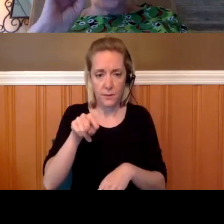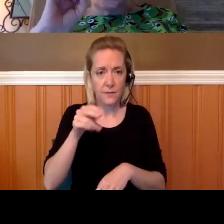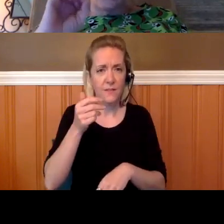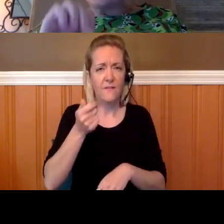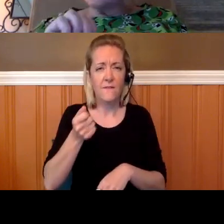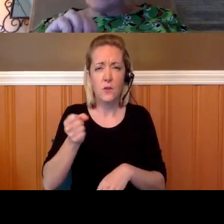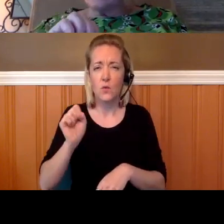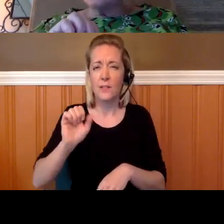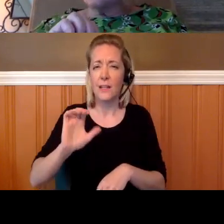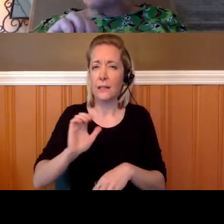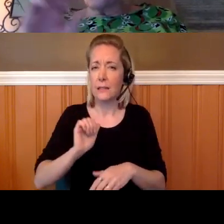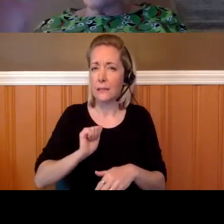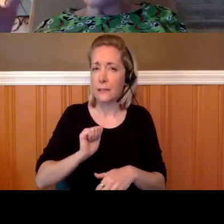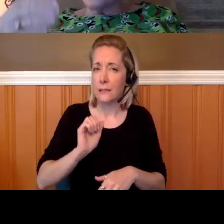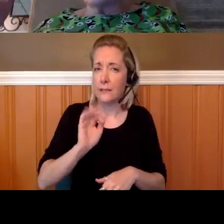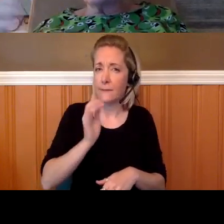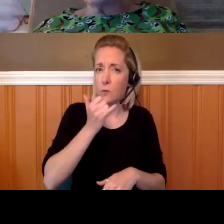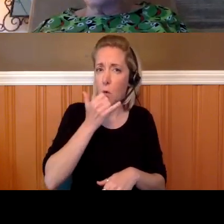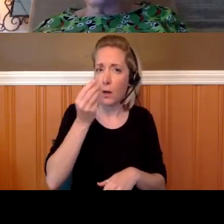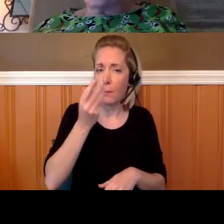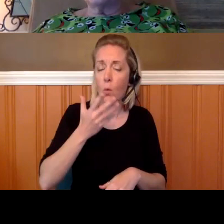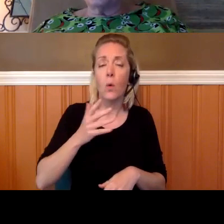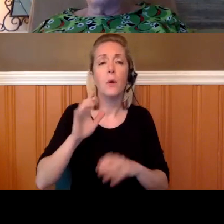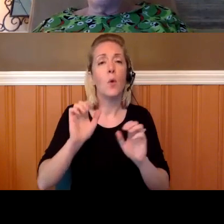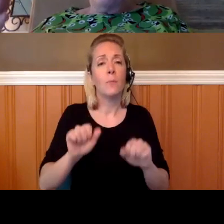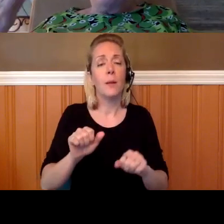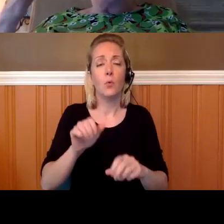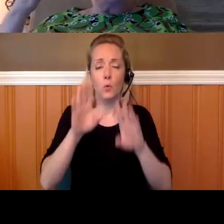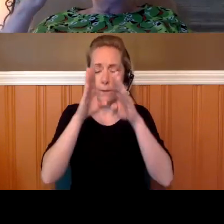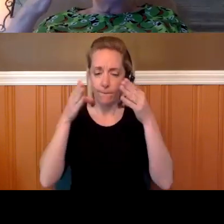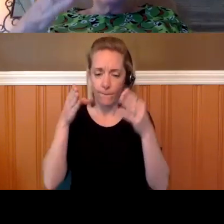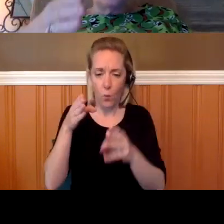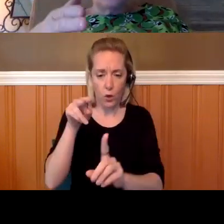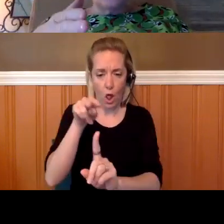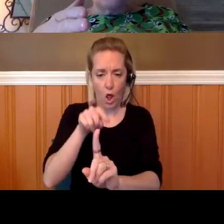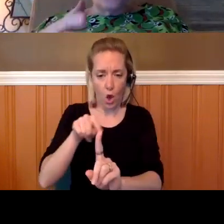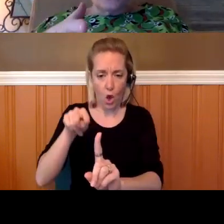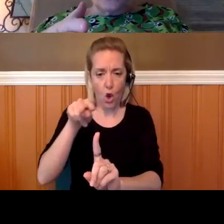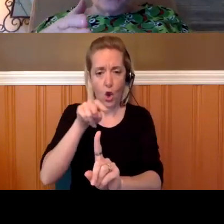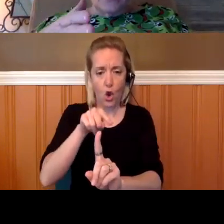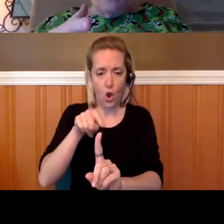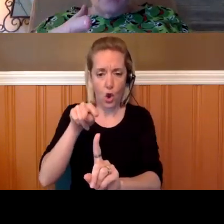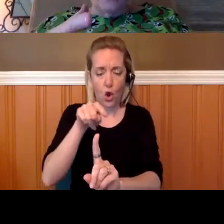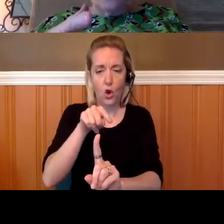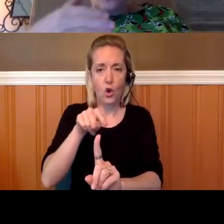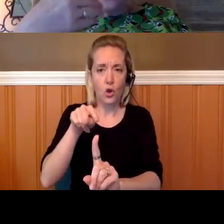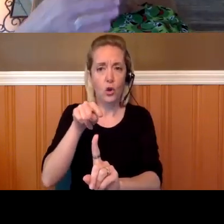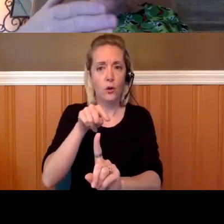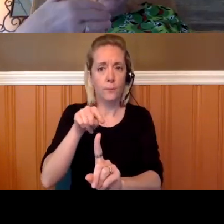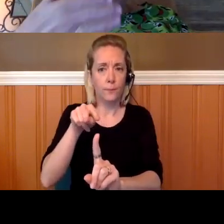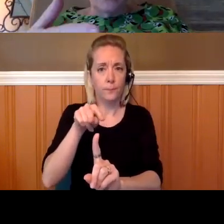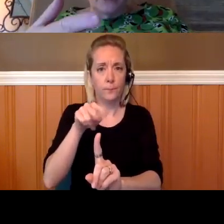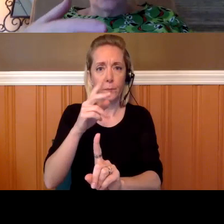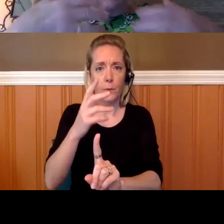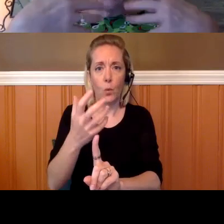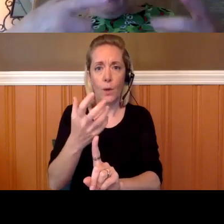on that, somebody correct me. But you need to be able to focus on an image so that it can read